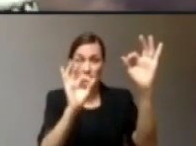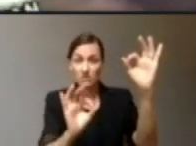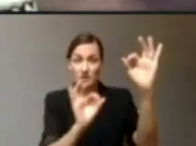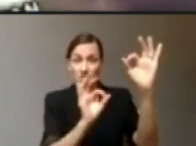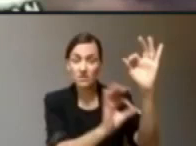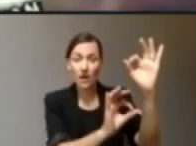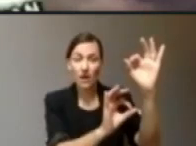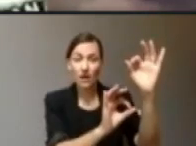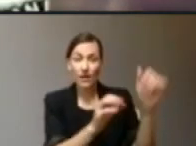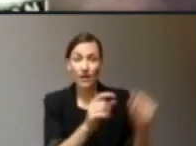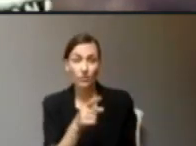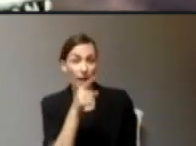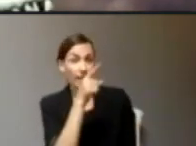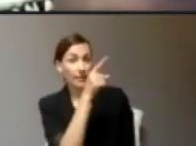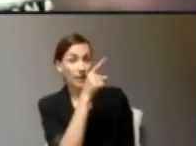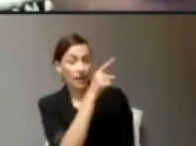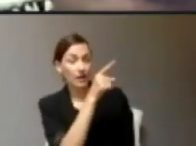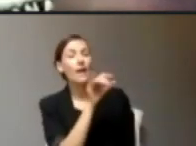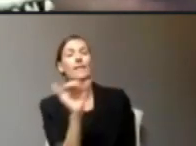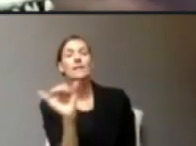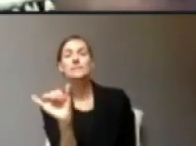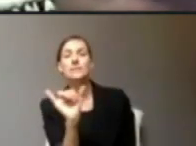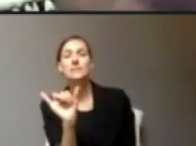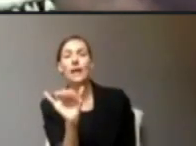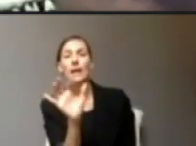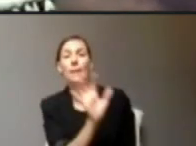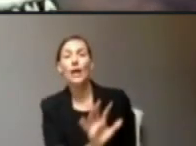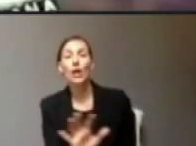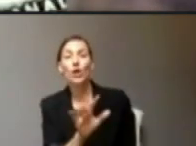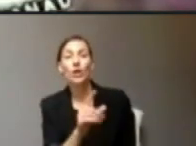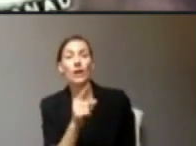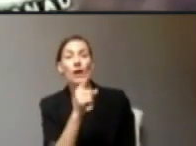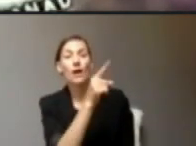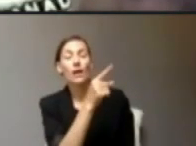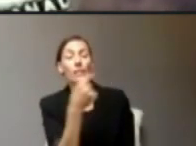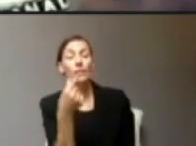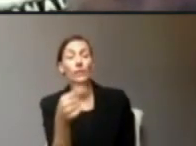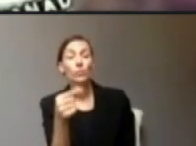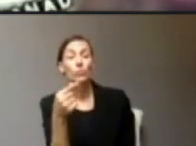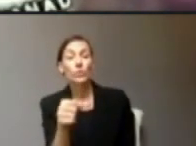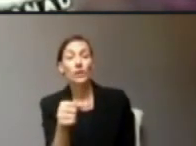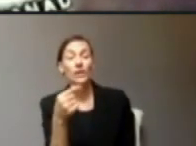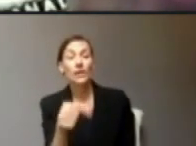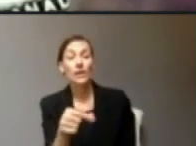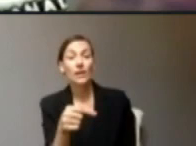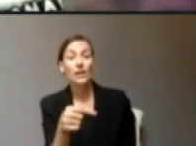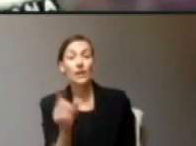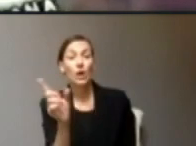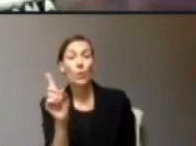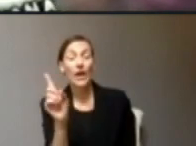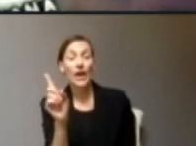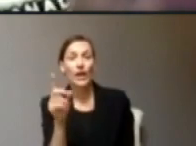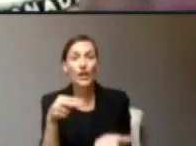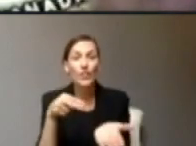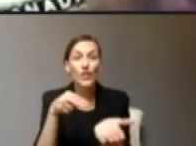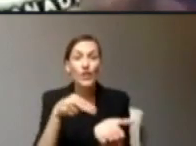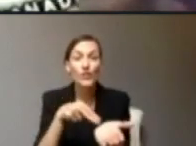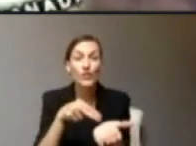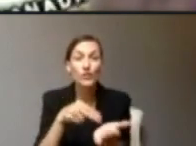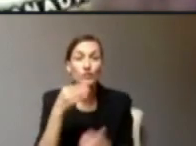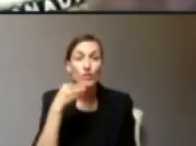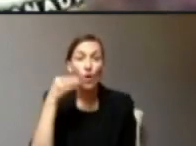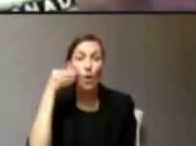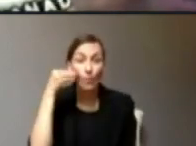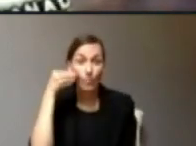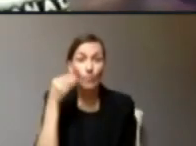there, that's that same area that where that nursing home was located. Or behind my